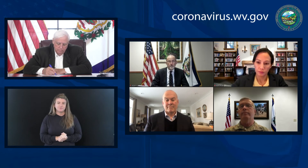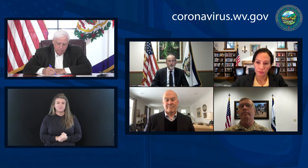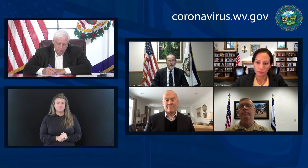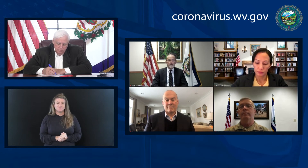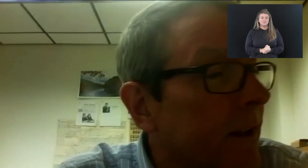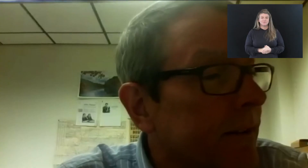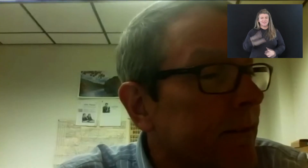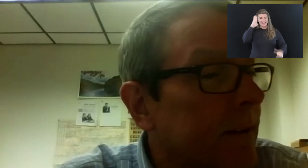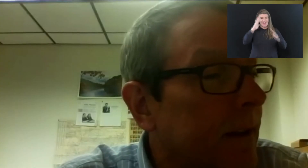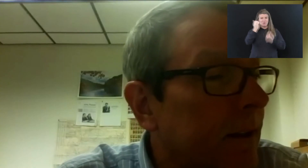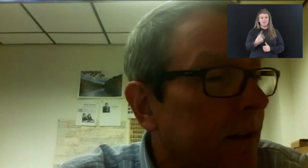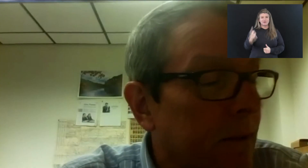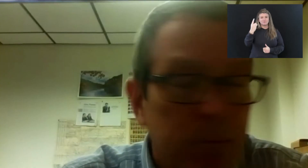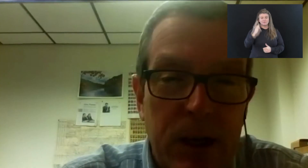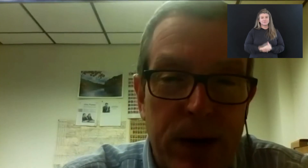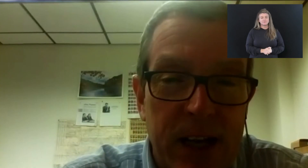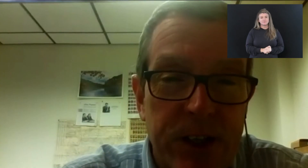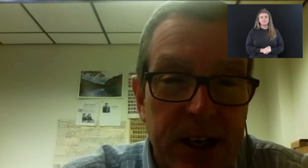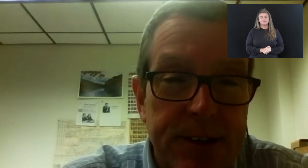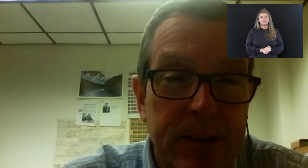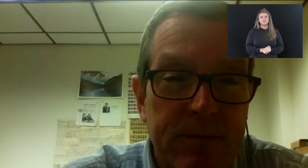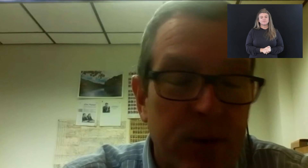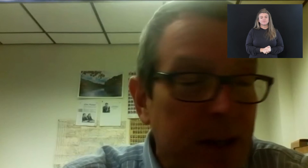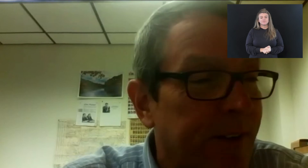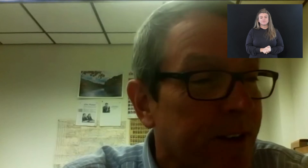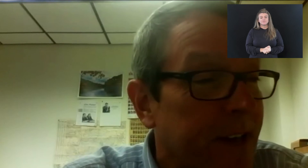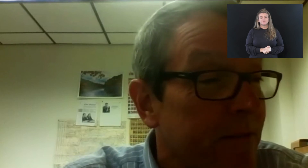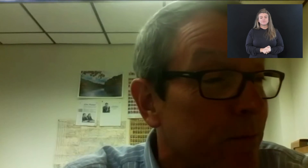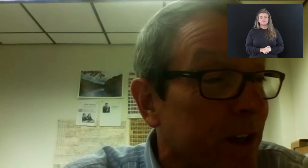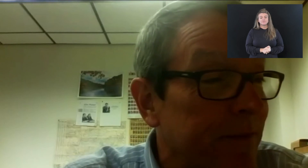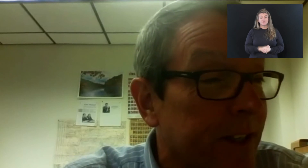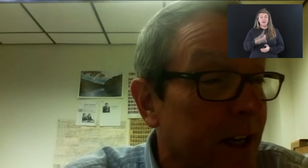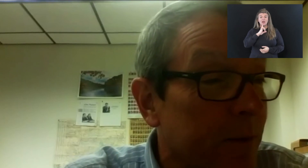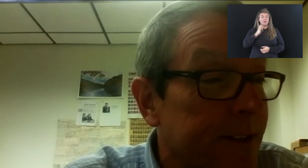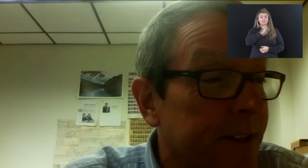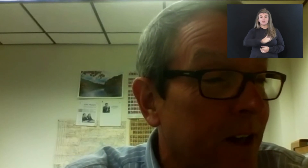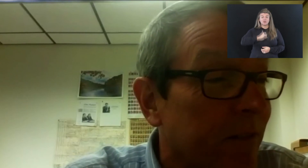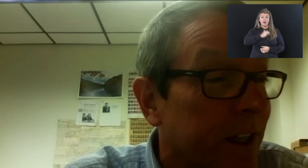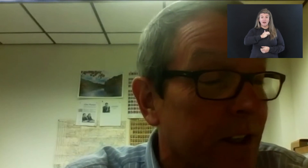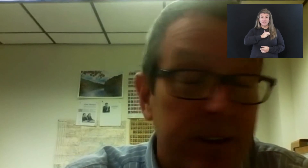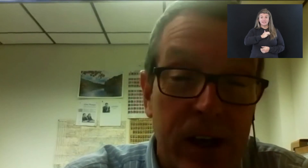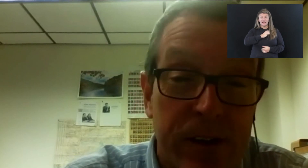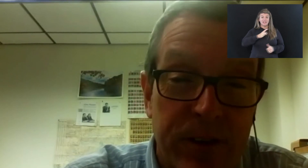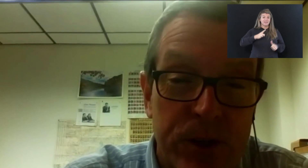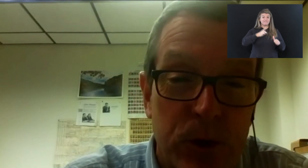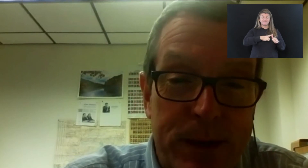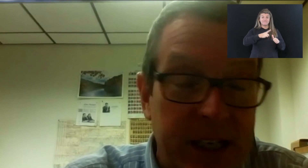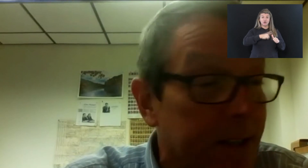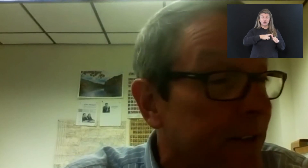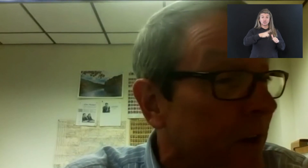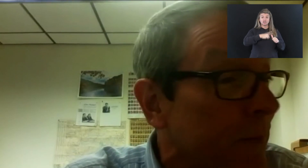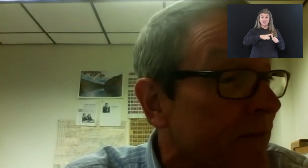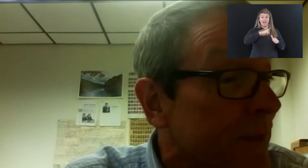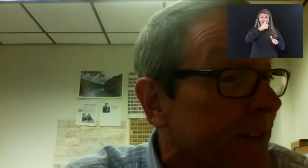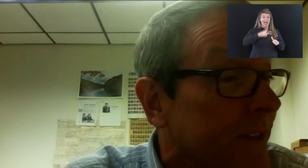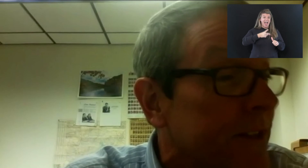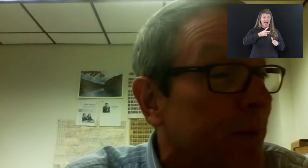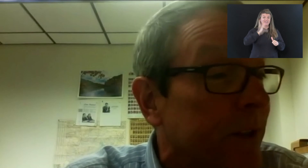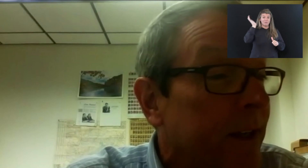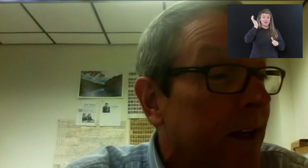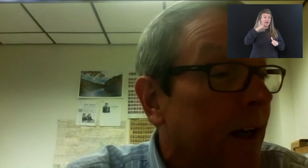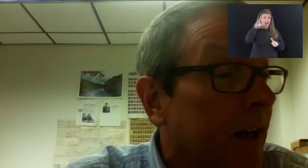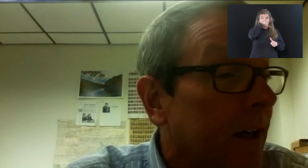Hello, everyone. I apologize for about the first half of the briefing. I was covering another virtual meeting, so I may have missed